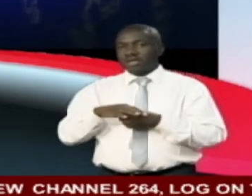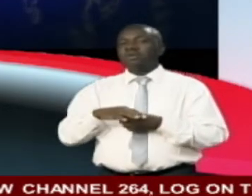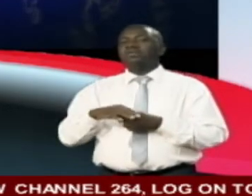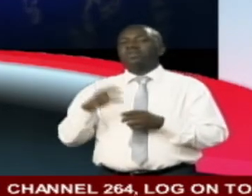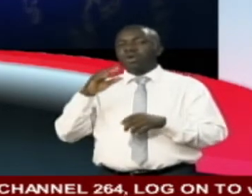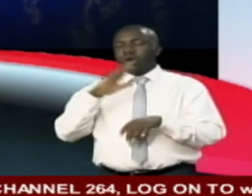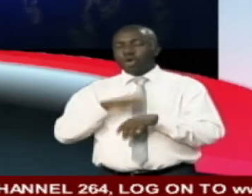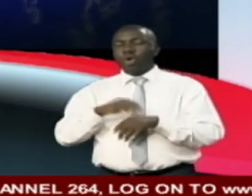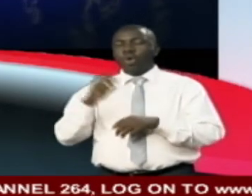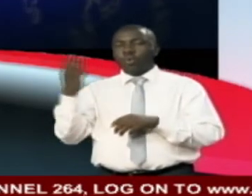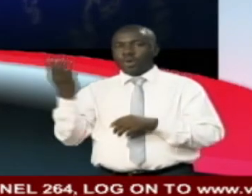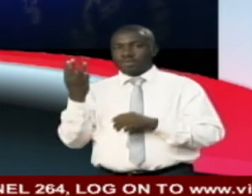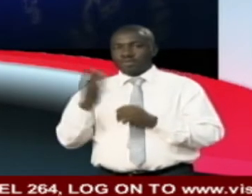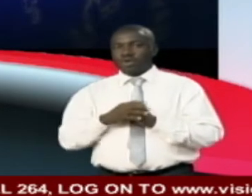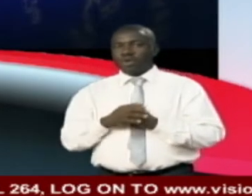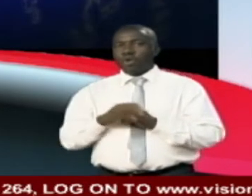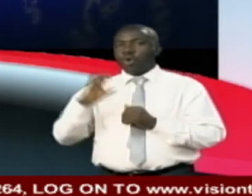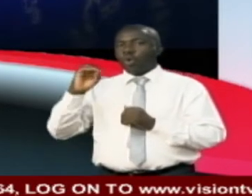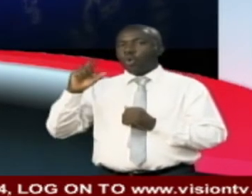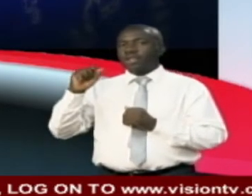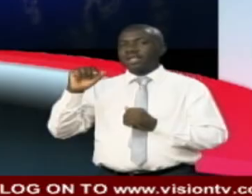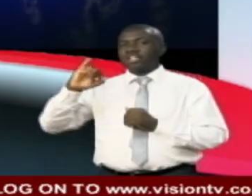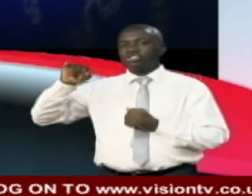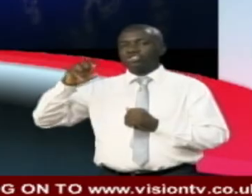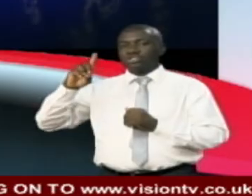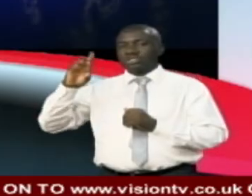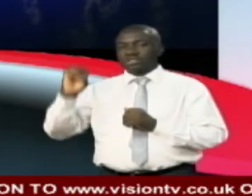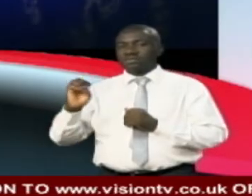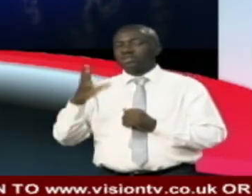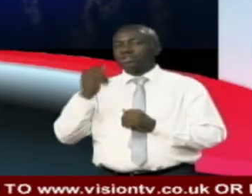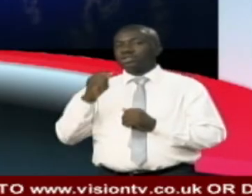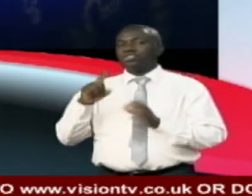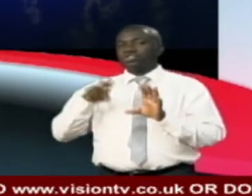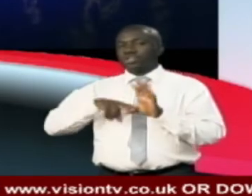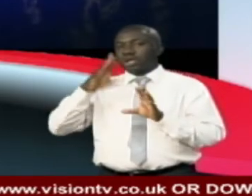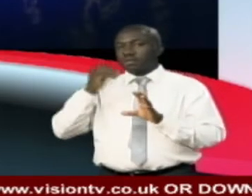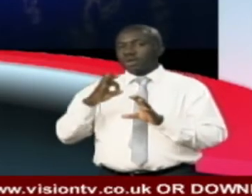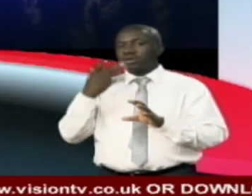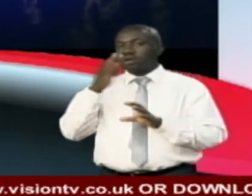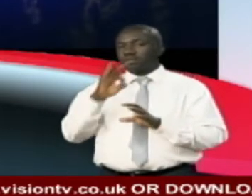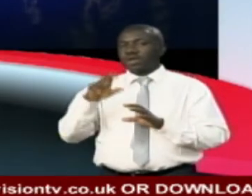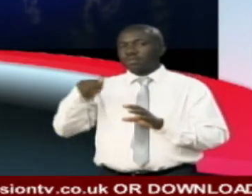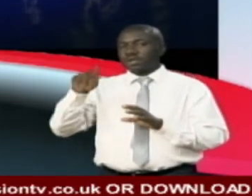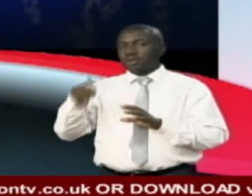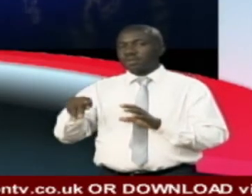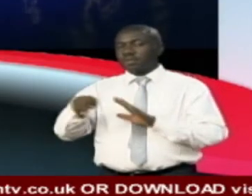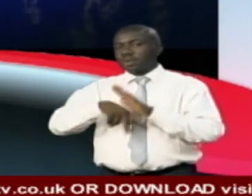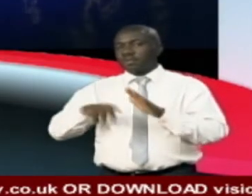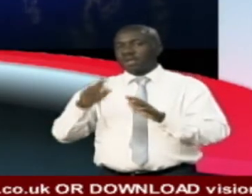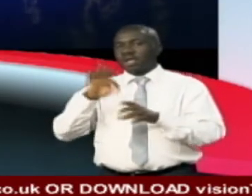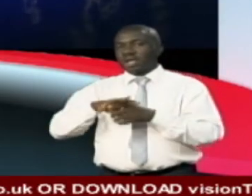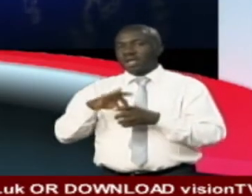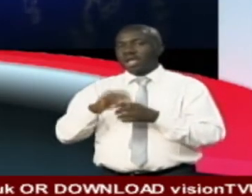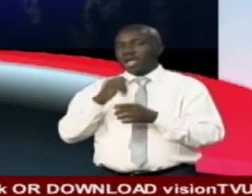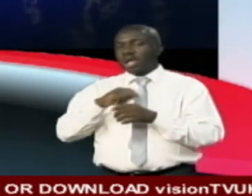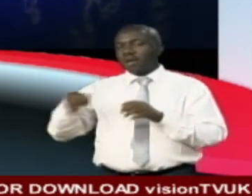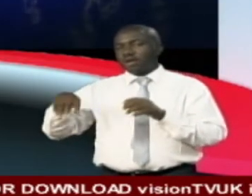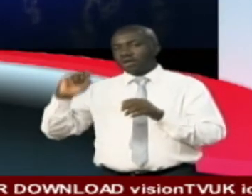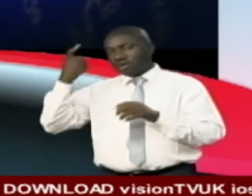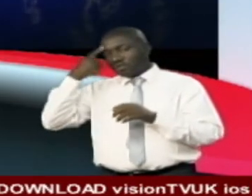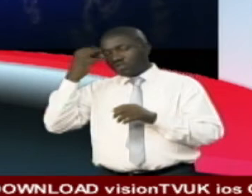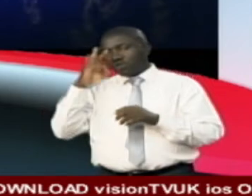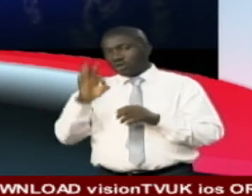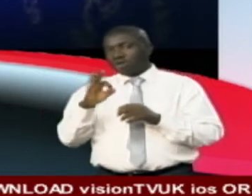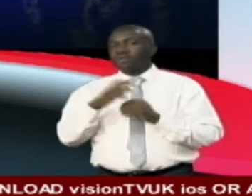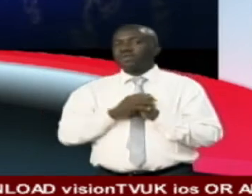July 22. Olajide Bello reports that the chairman Ondo State PDP governorship primary election and governor of Enugu State,